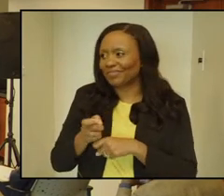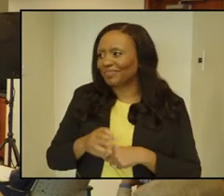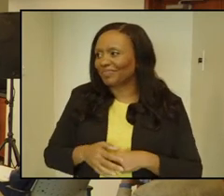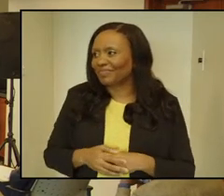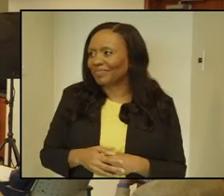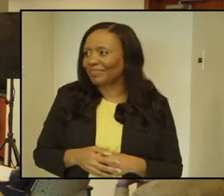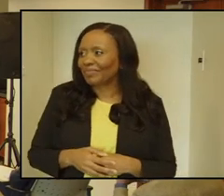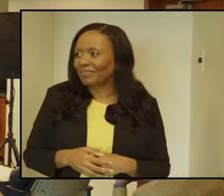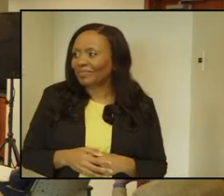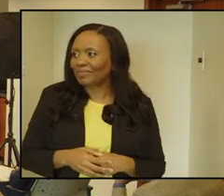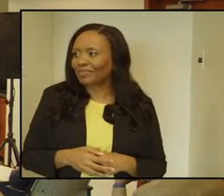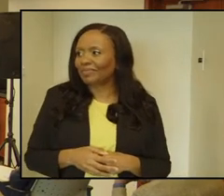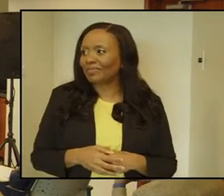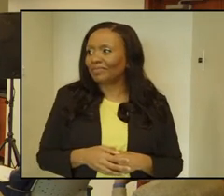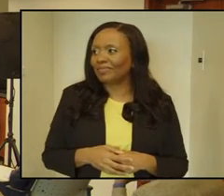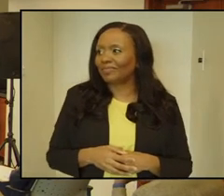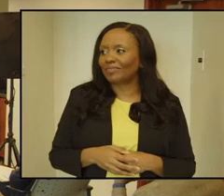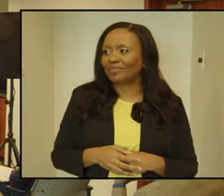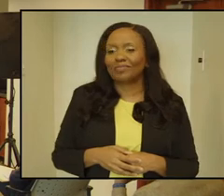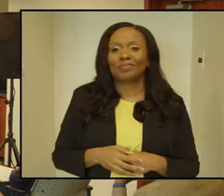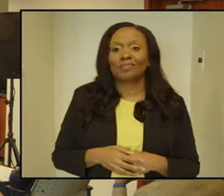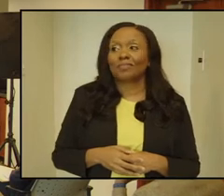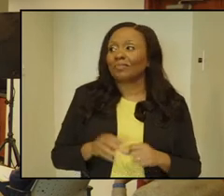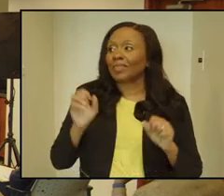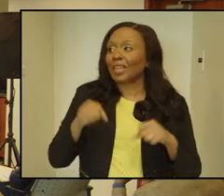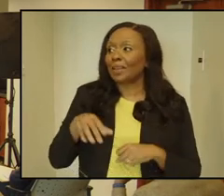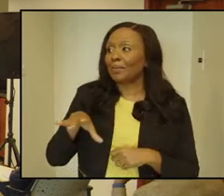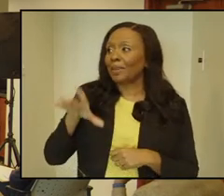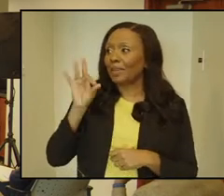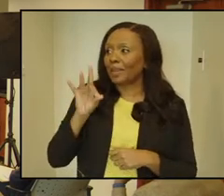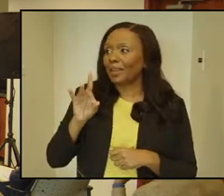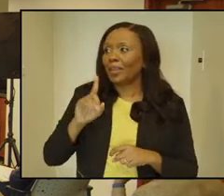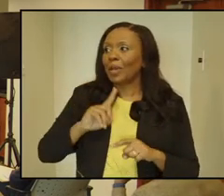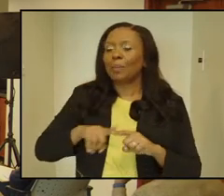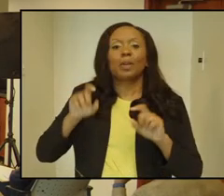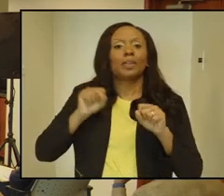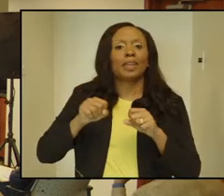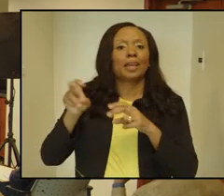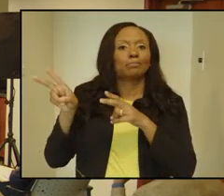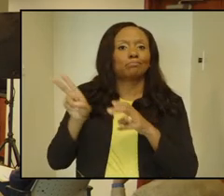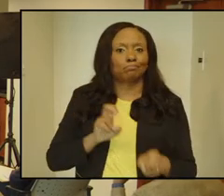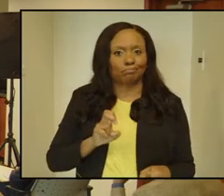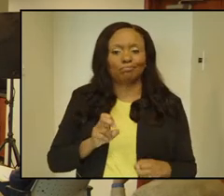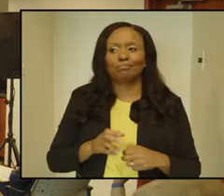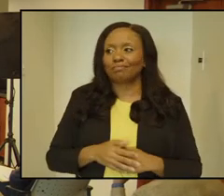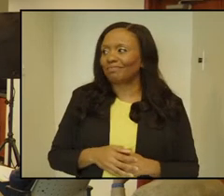Just add one time, you would collect it from downstairs, but now you download it. So I will just.